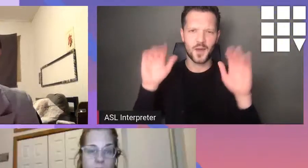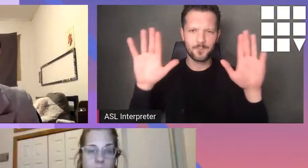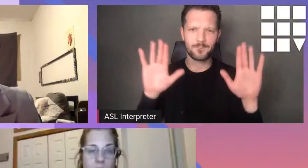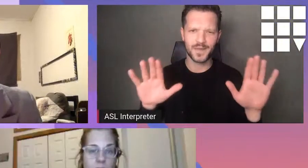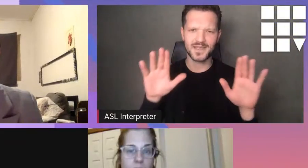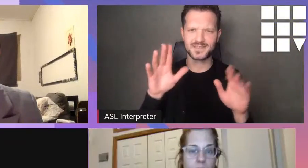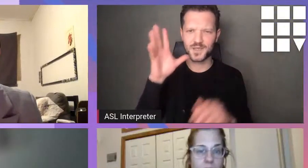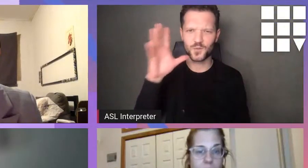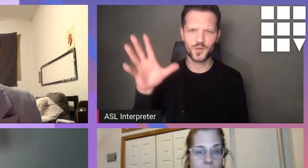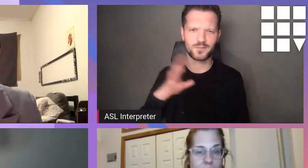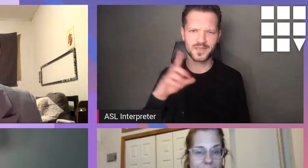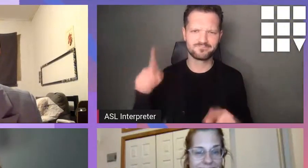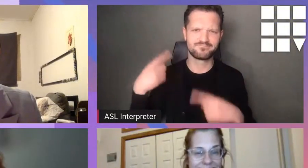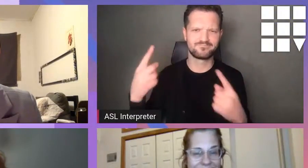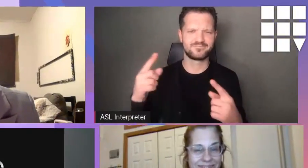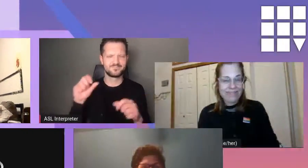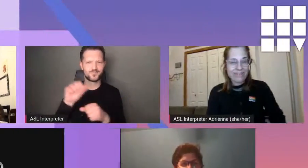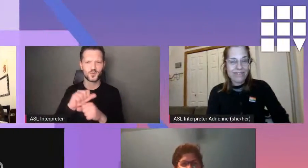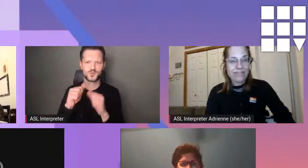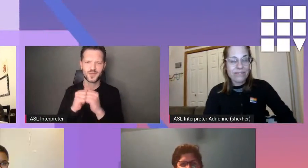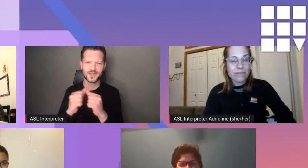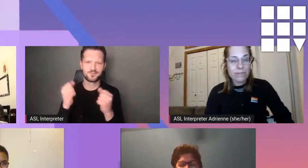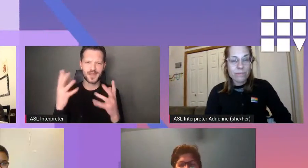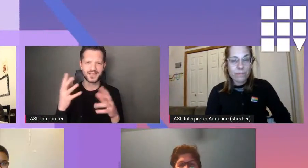many years.